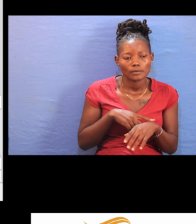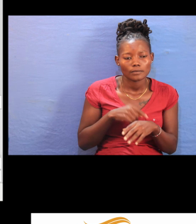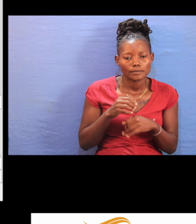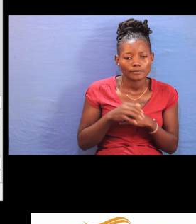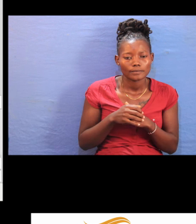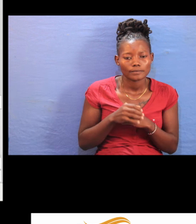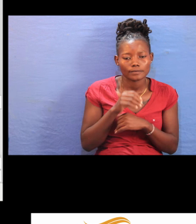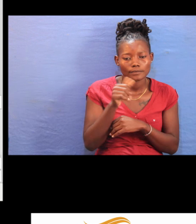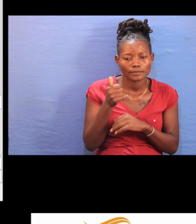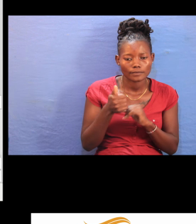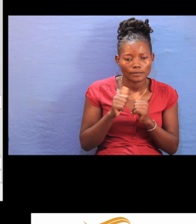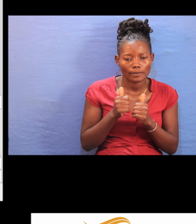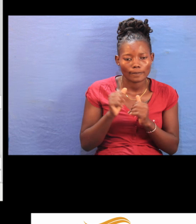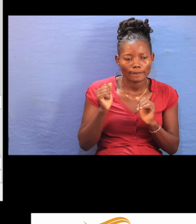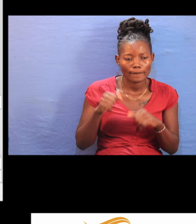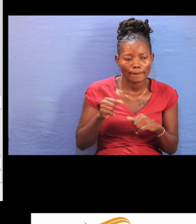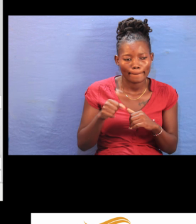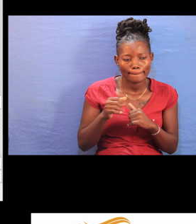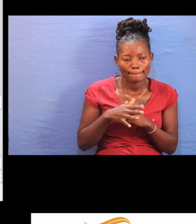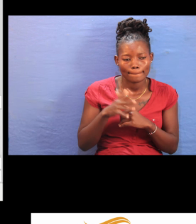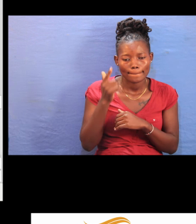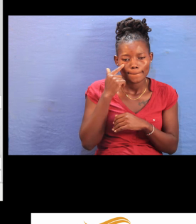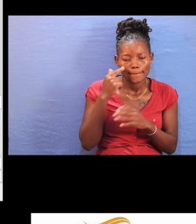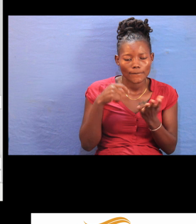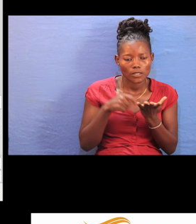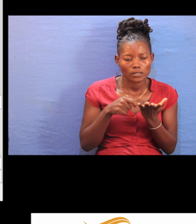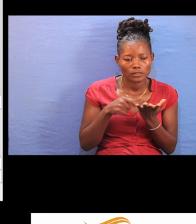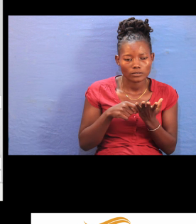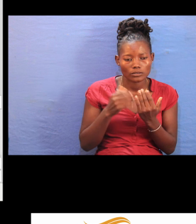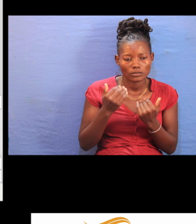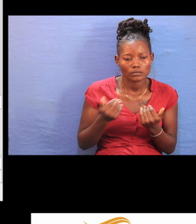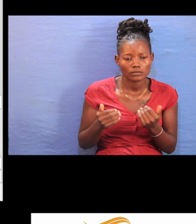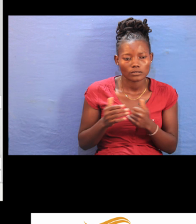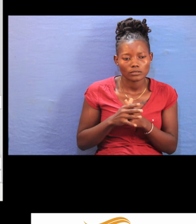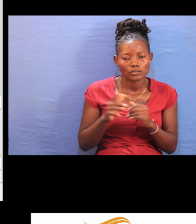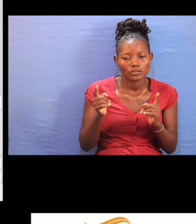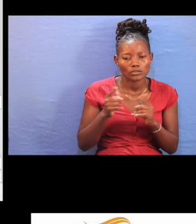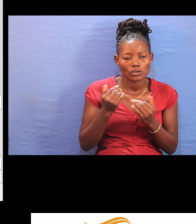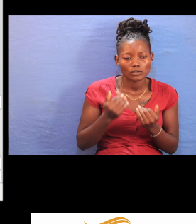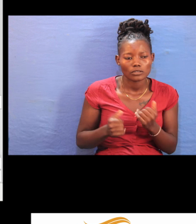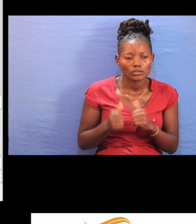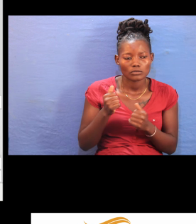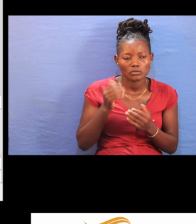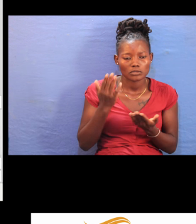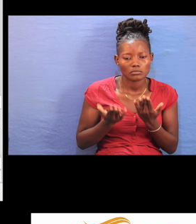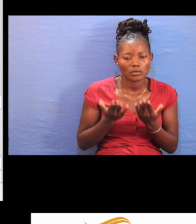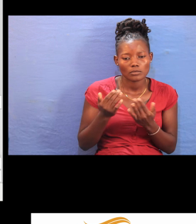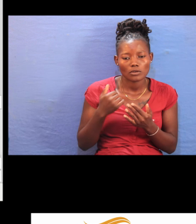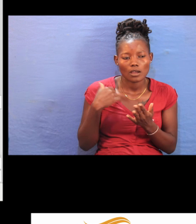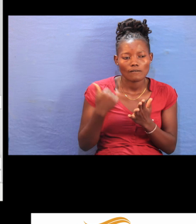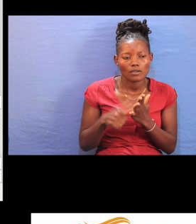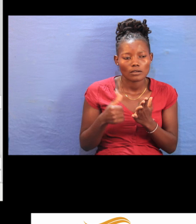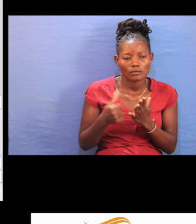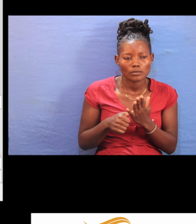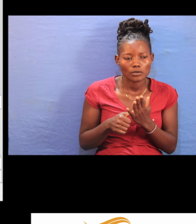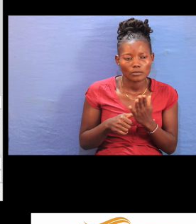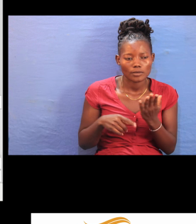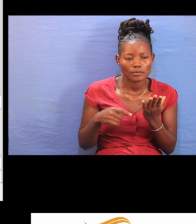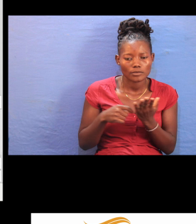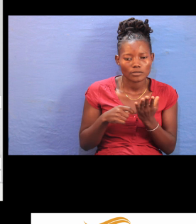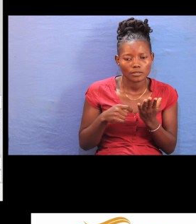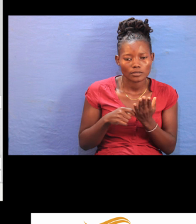With other sports, you can look at technical things. You can look at certain things that you may be having problems with